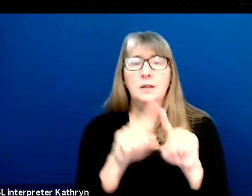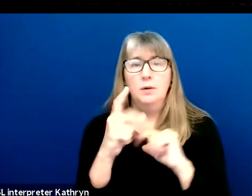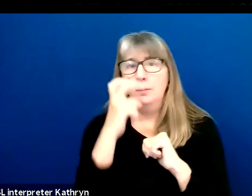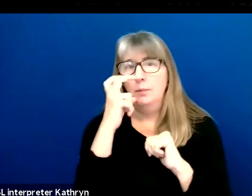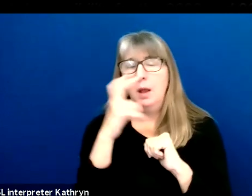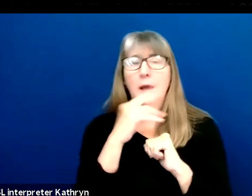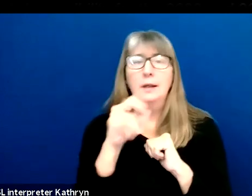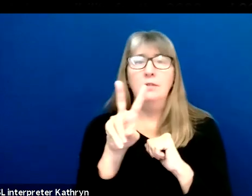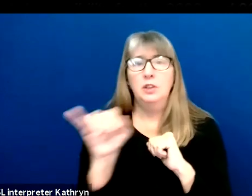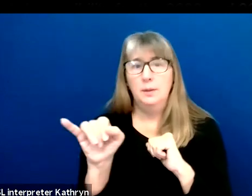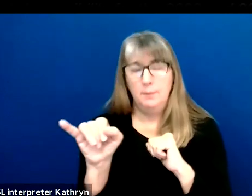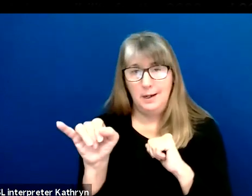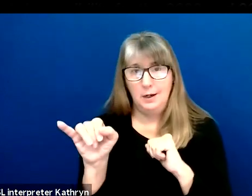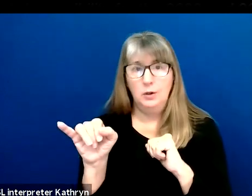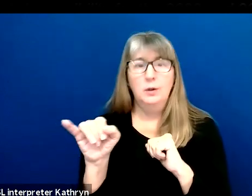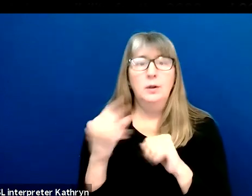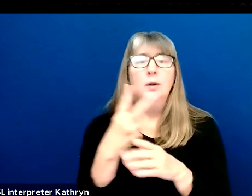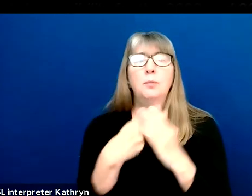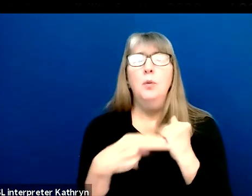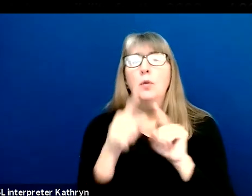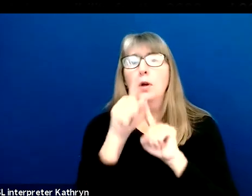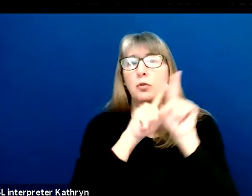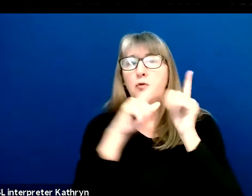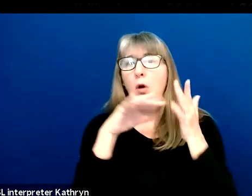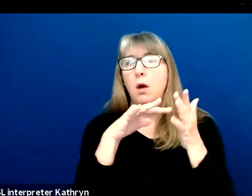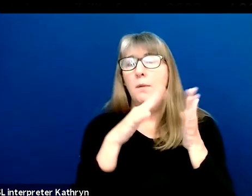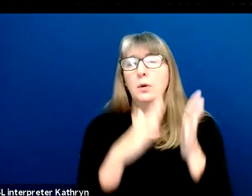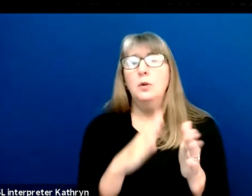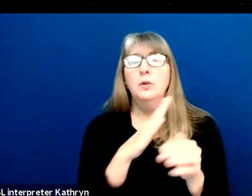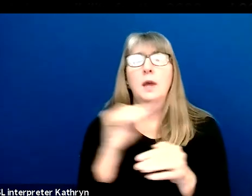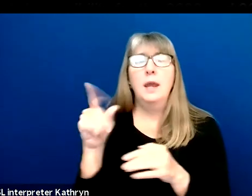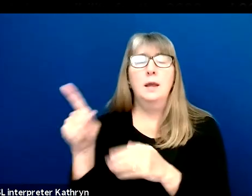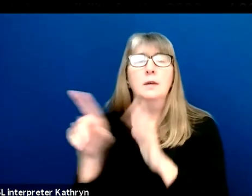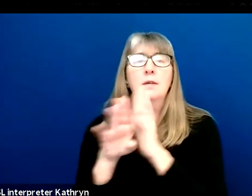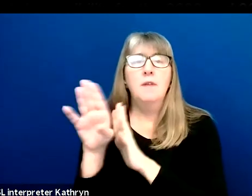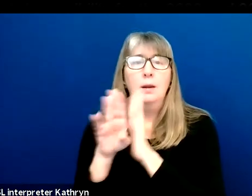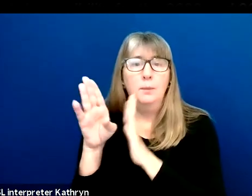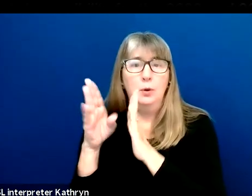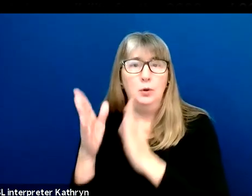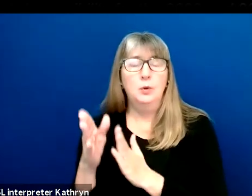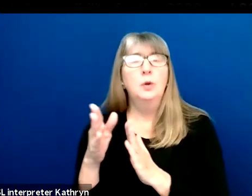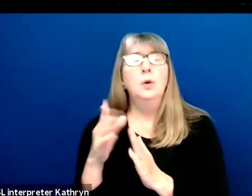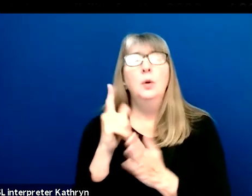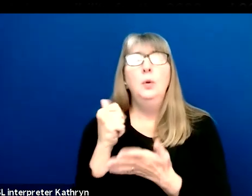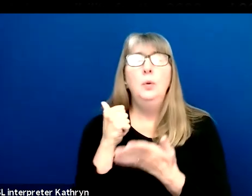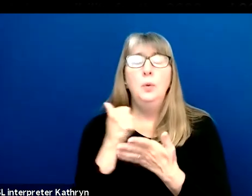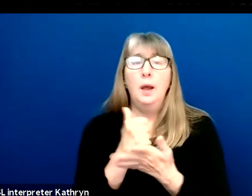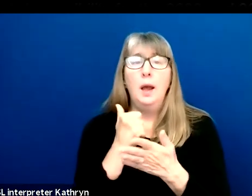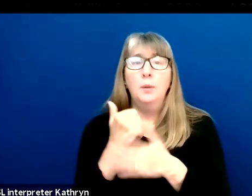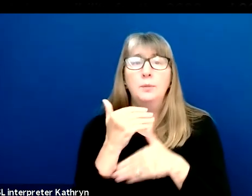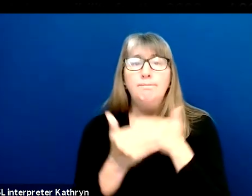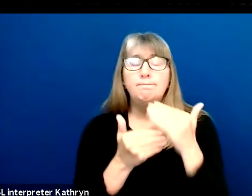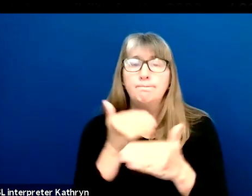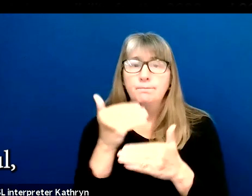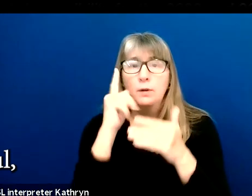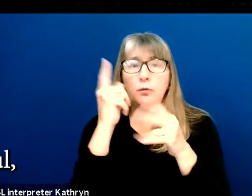visually impaired, both astronomers and developers who helped at every step of the way in terms of